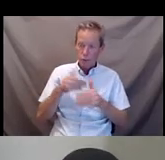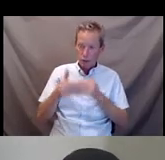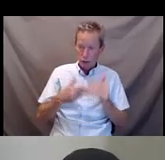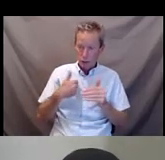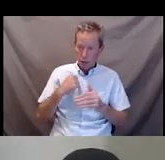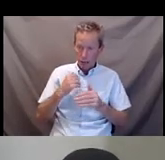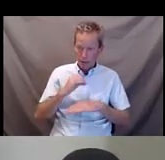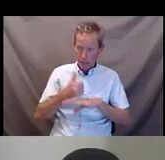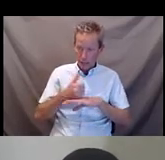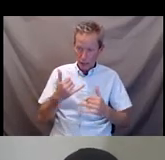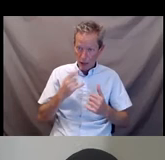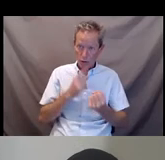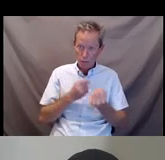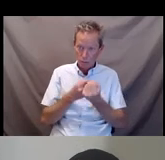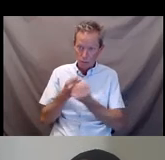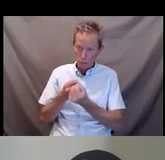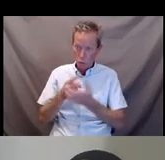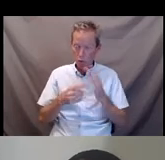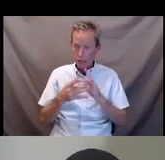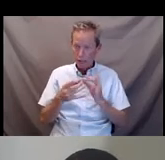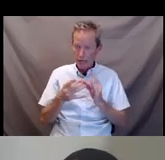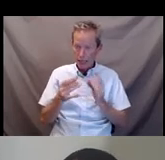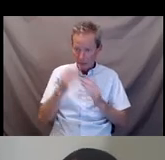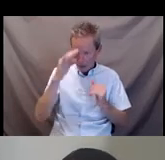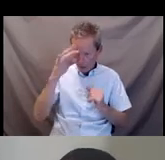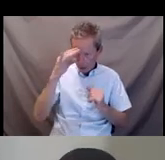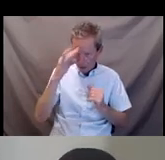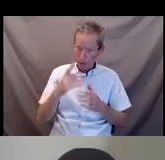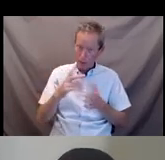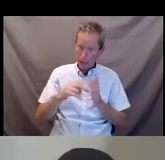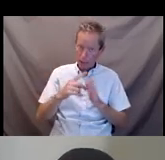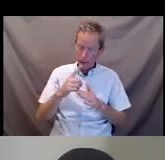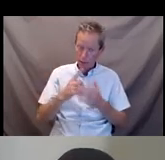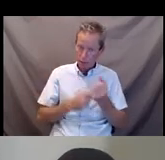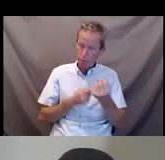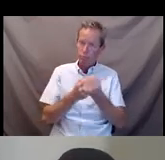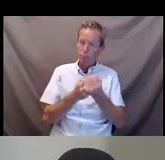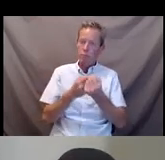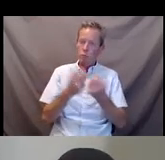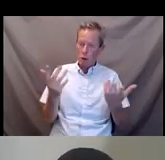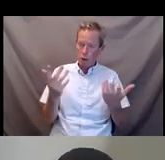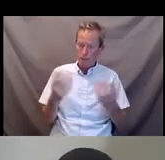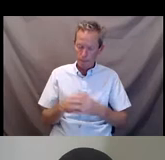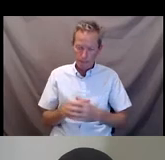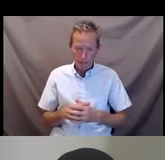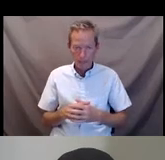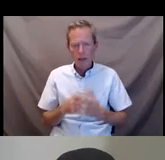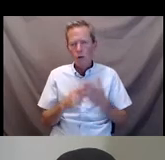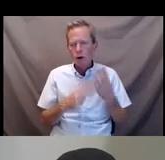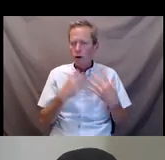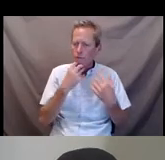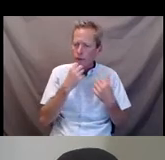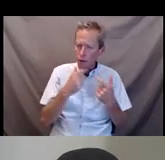what we state in that philosophy as being what we stand for and what our principles and our values are with relation to